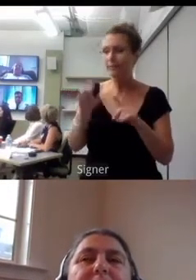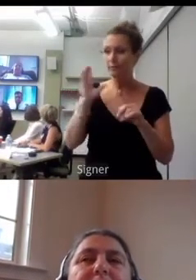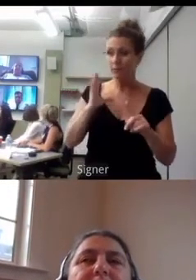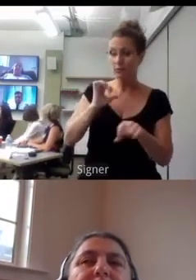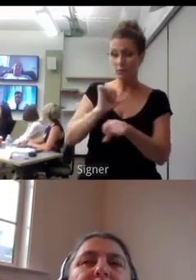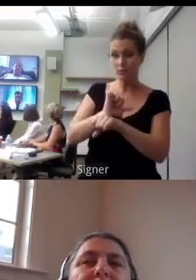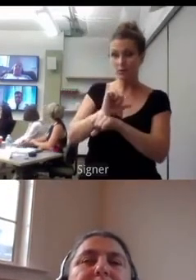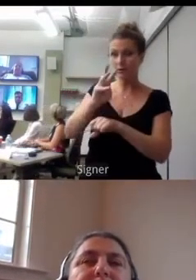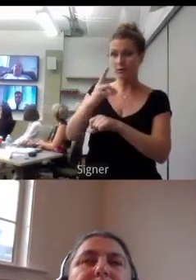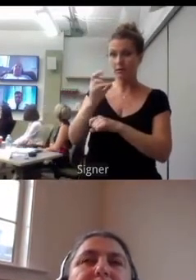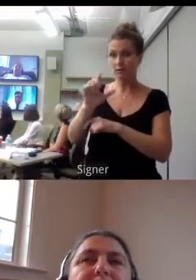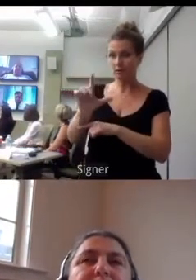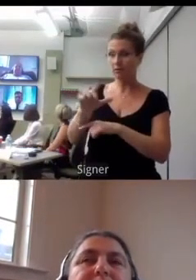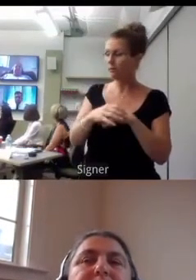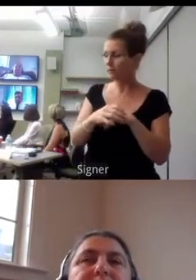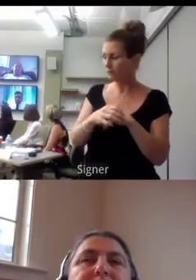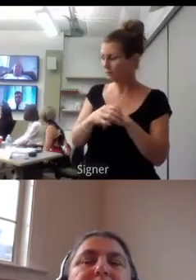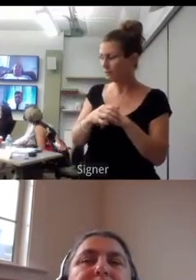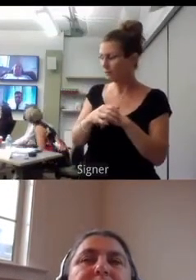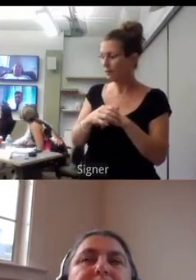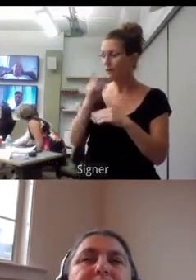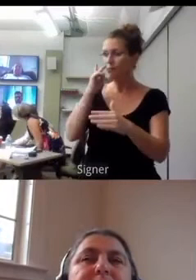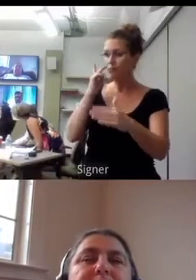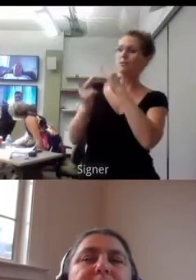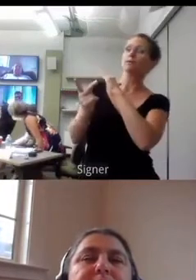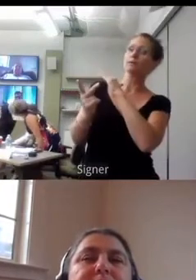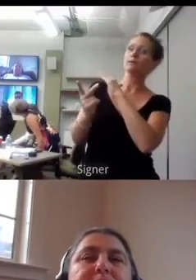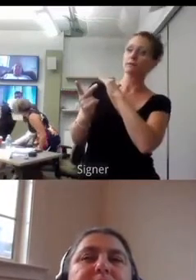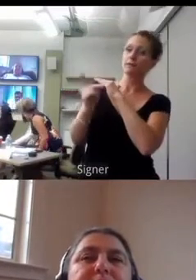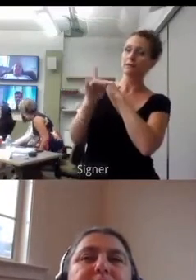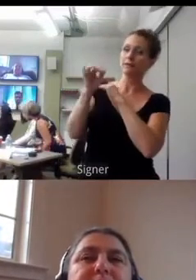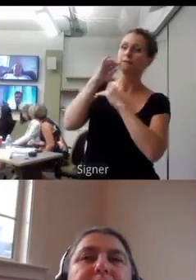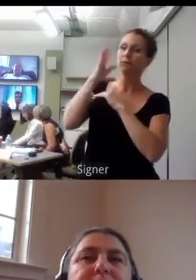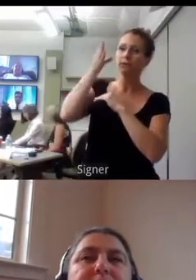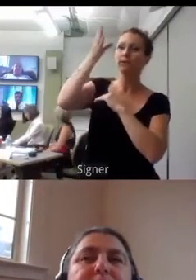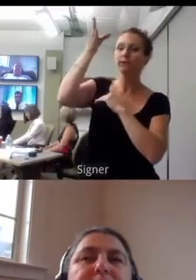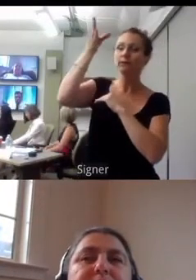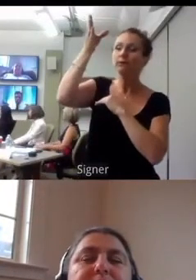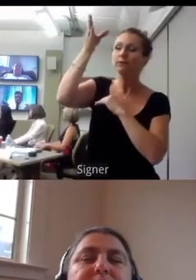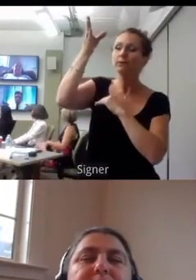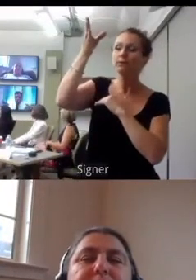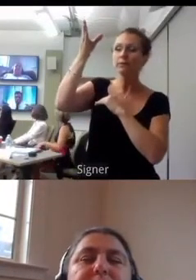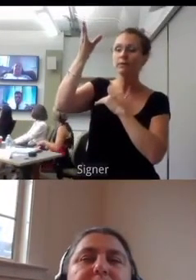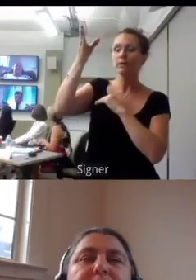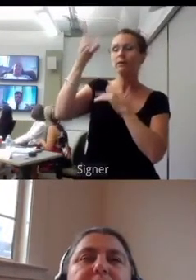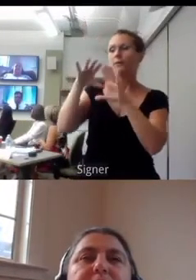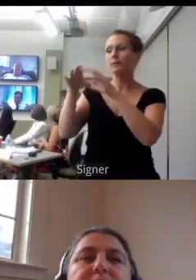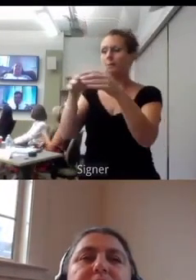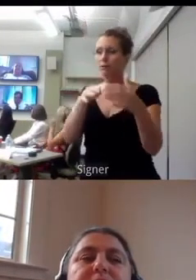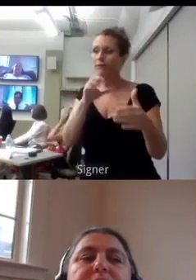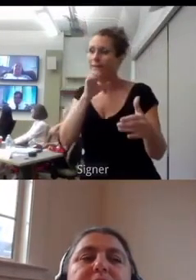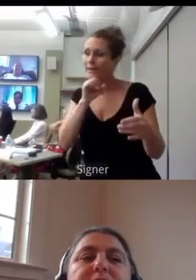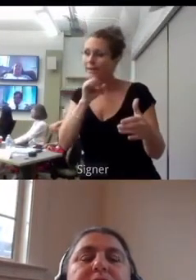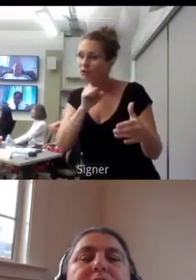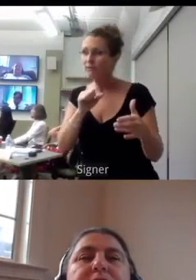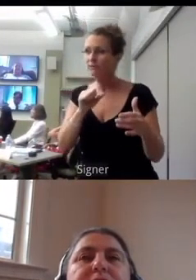made projections for the future, given demographic aging and the switch from non-communicable disease toward